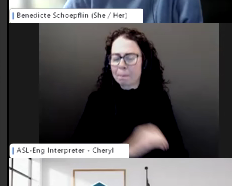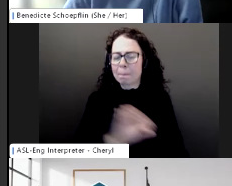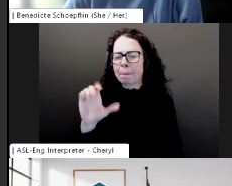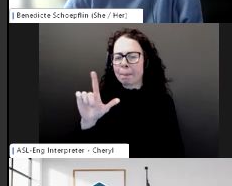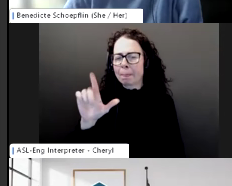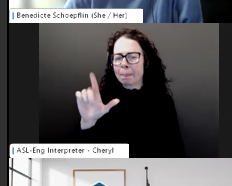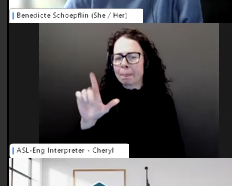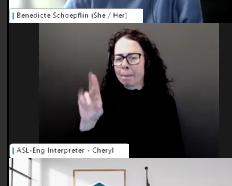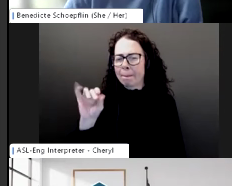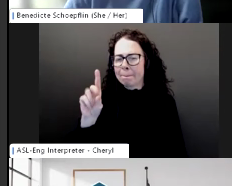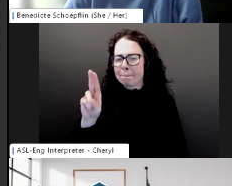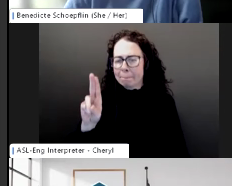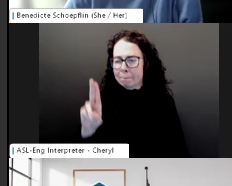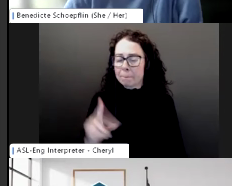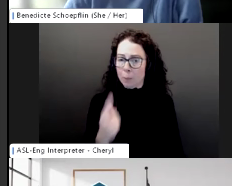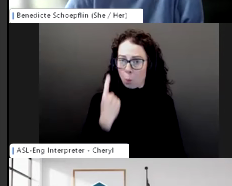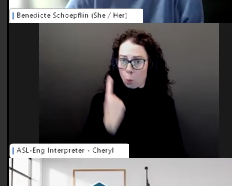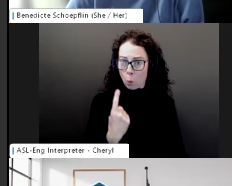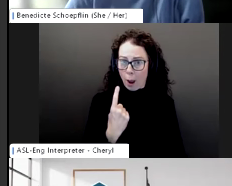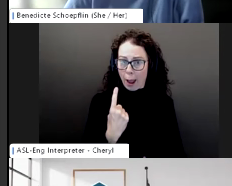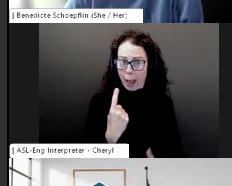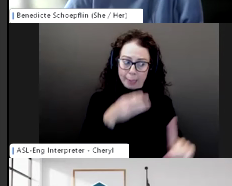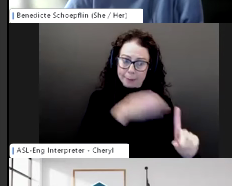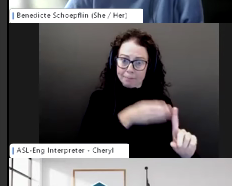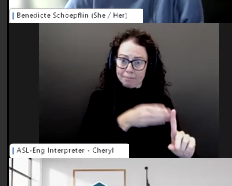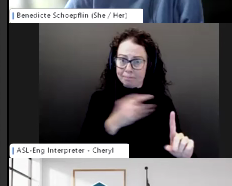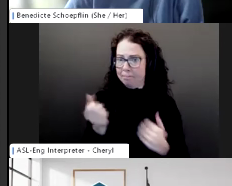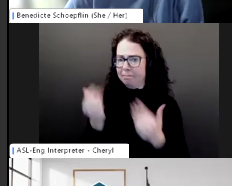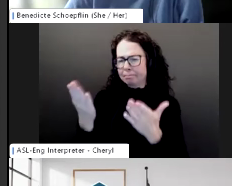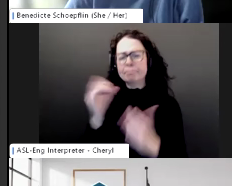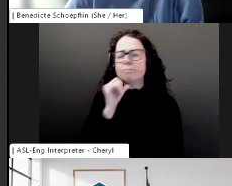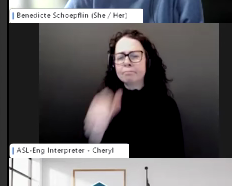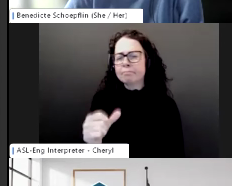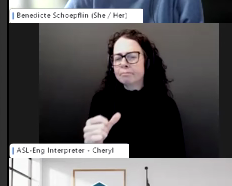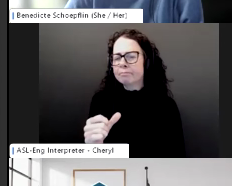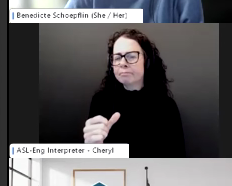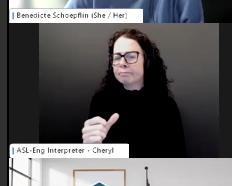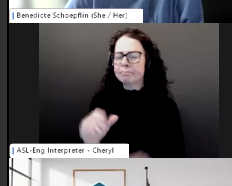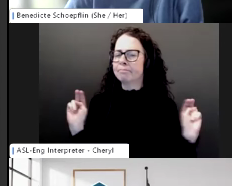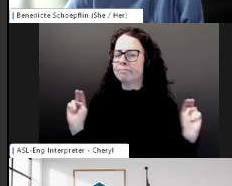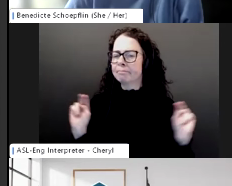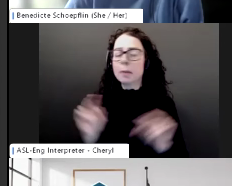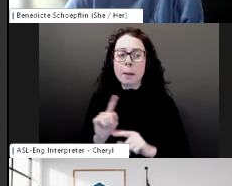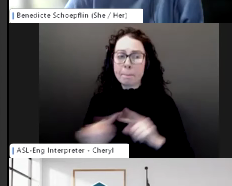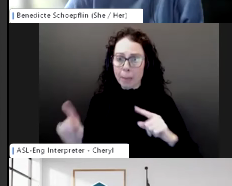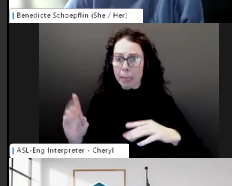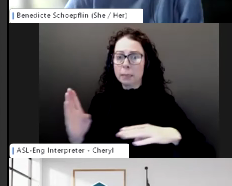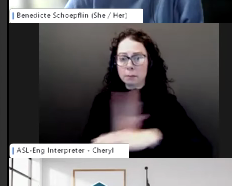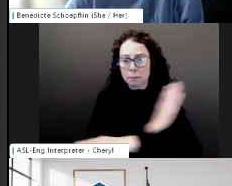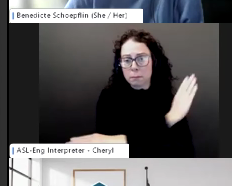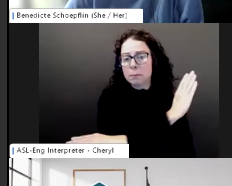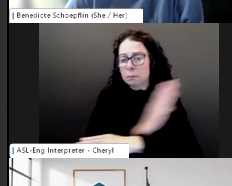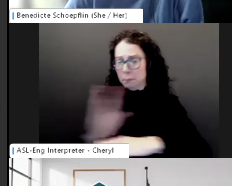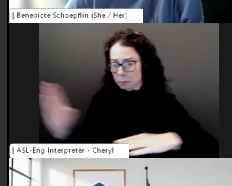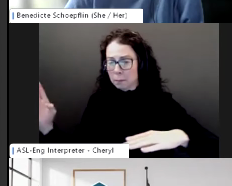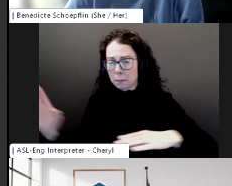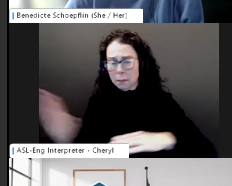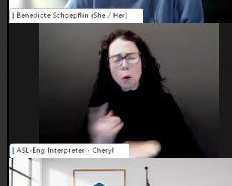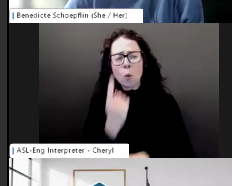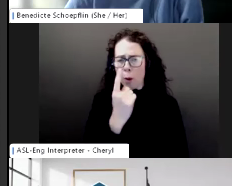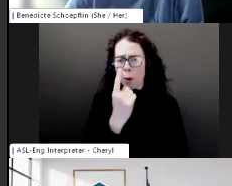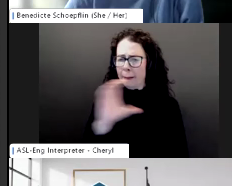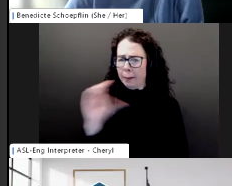in particular because we're vendor agnostic. But there is a very highly rated company, which happens to be here in